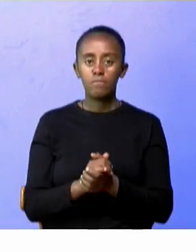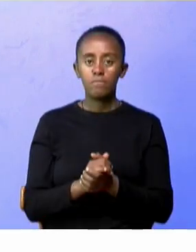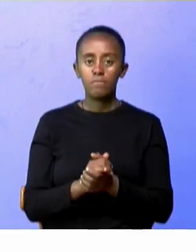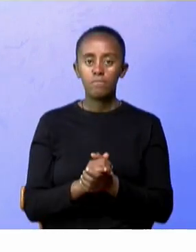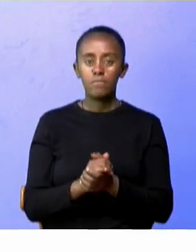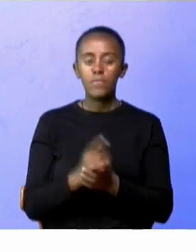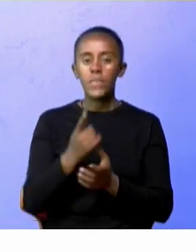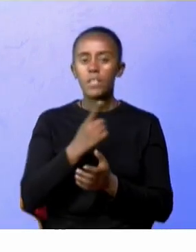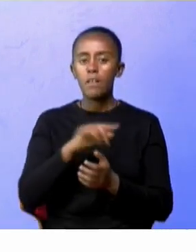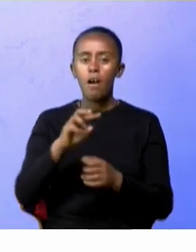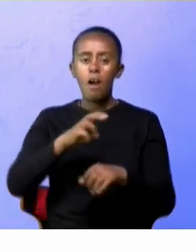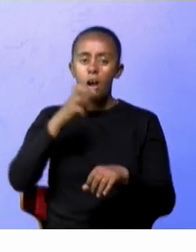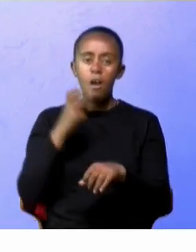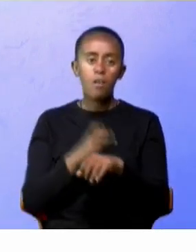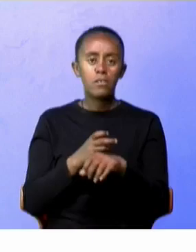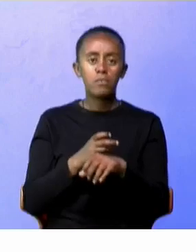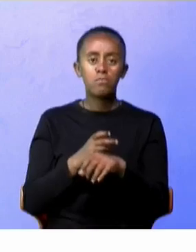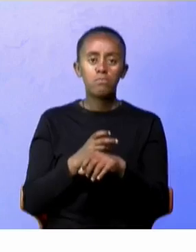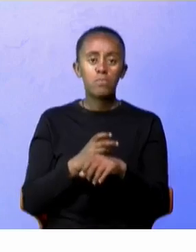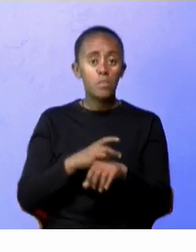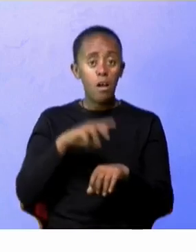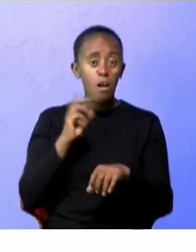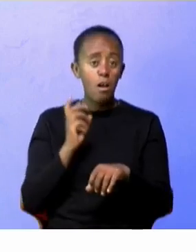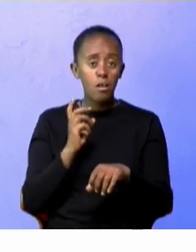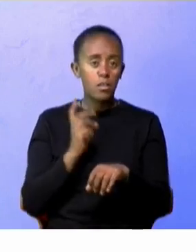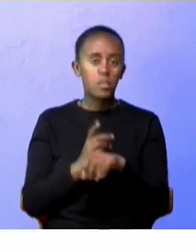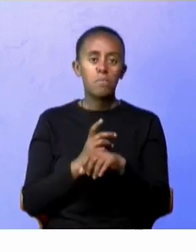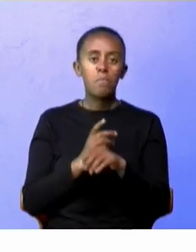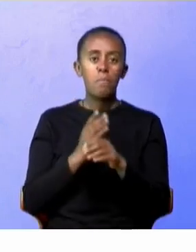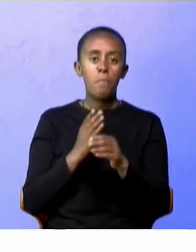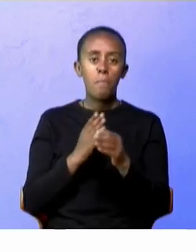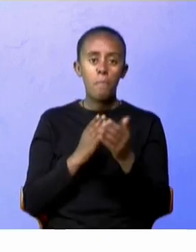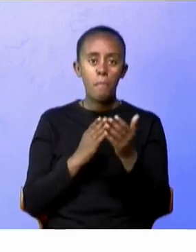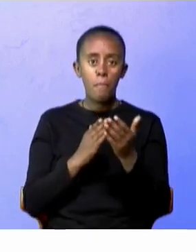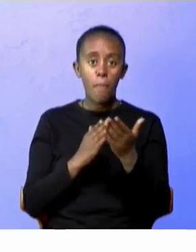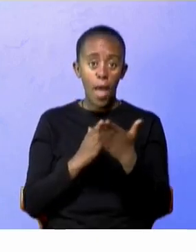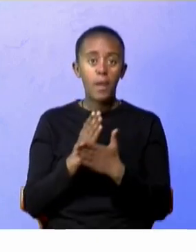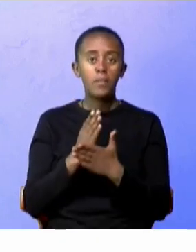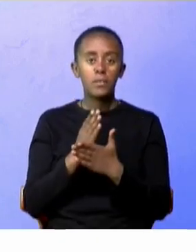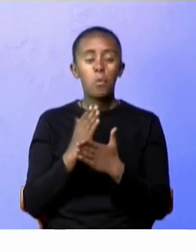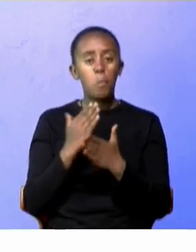The hardest part is